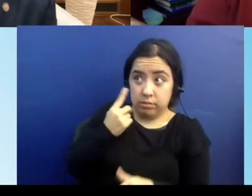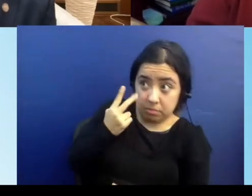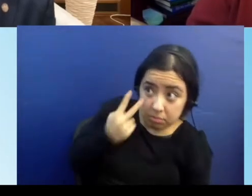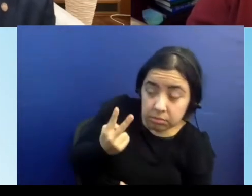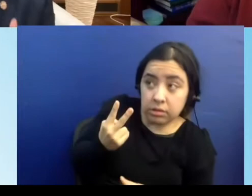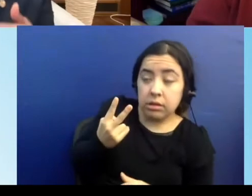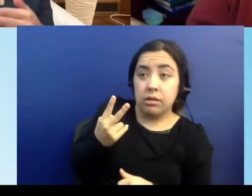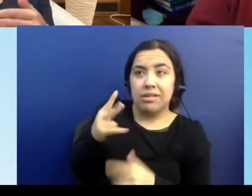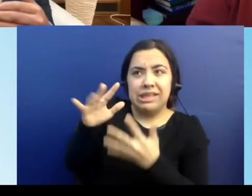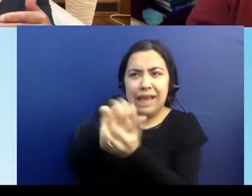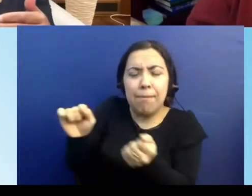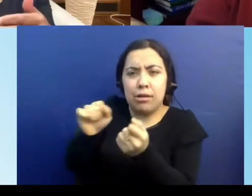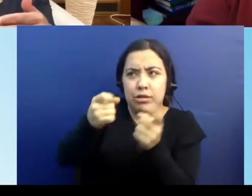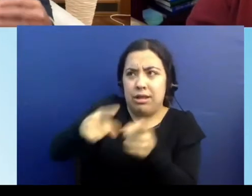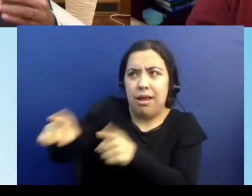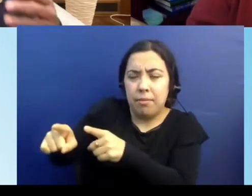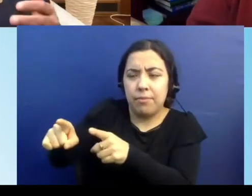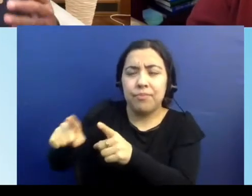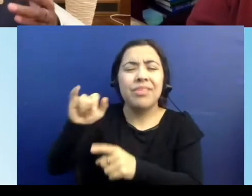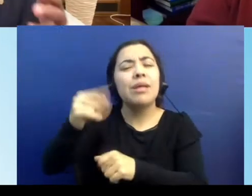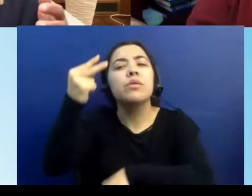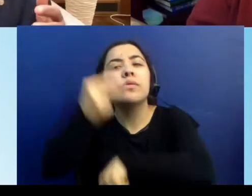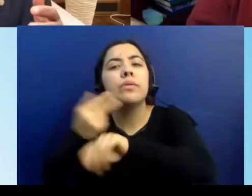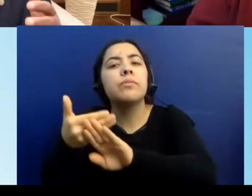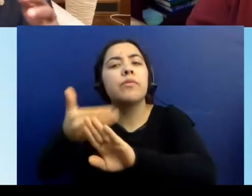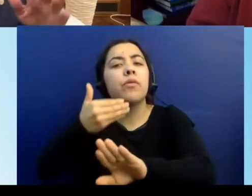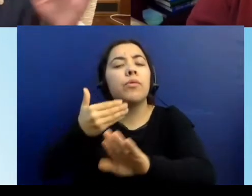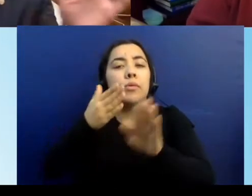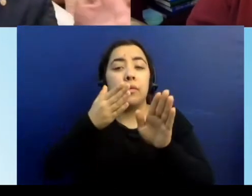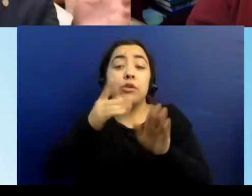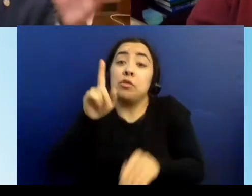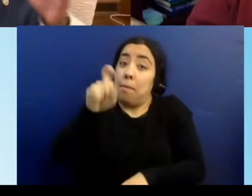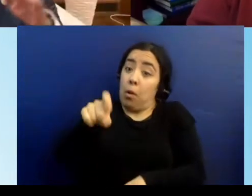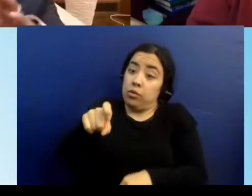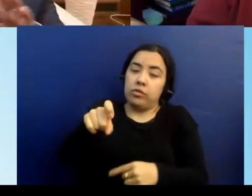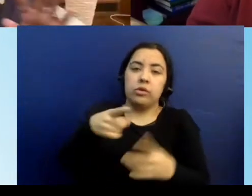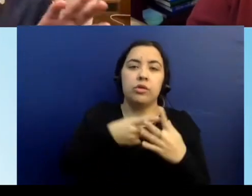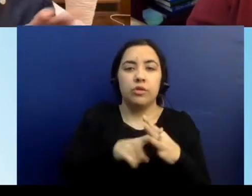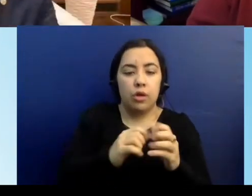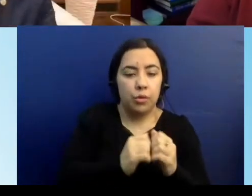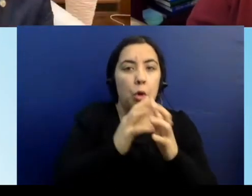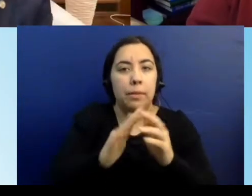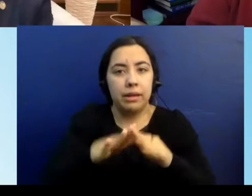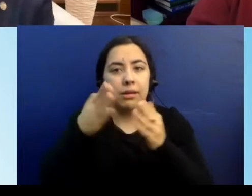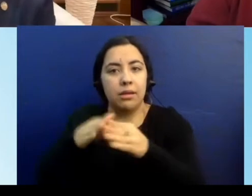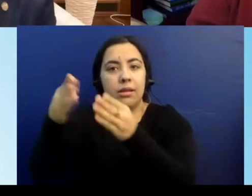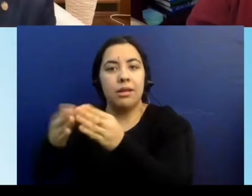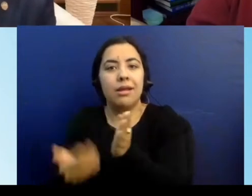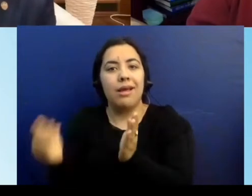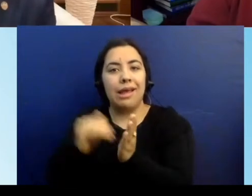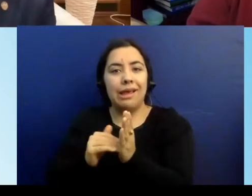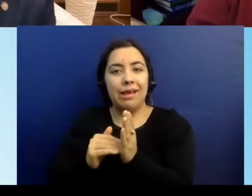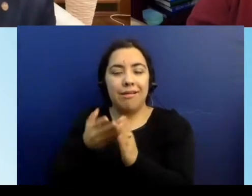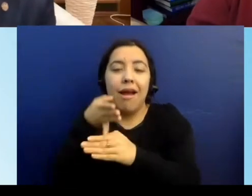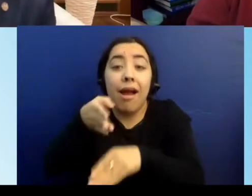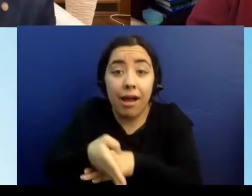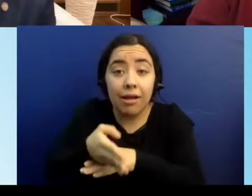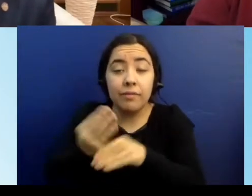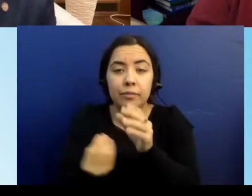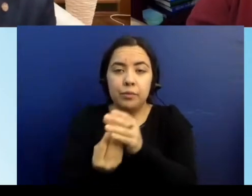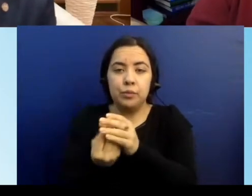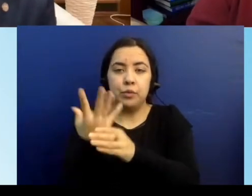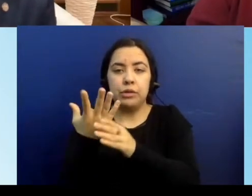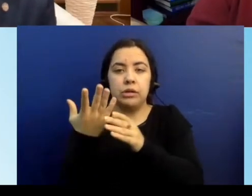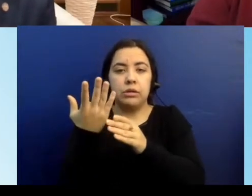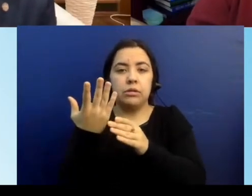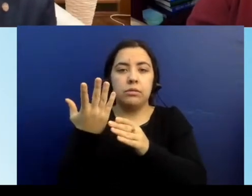before we were supposed to start reopening for the first time after a spring of shutdowns. And